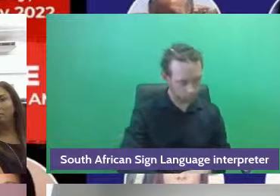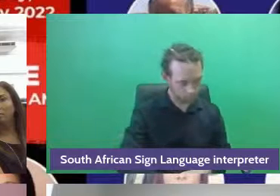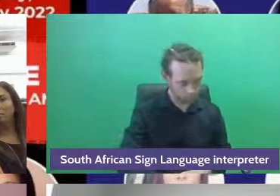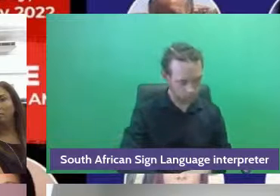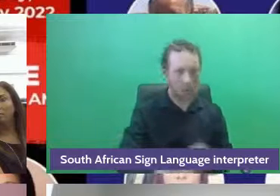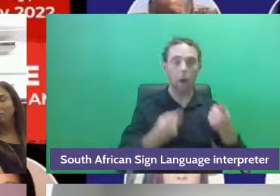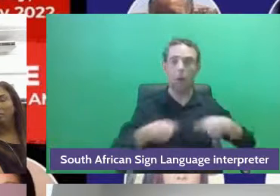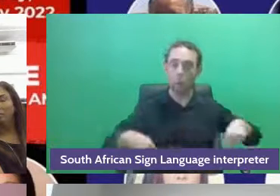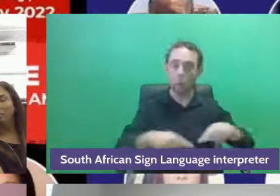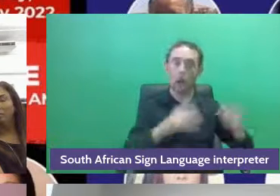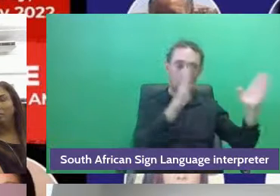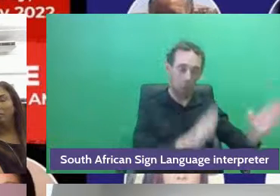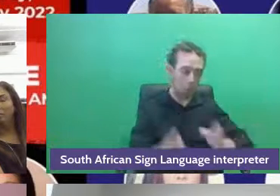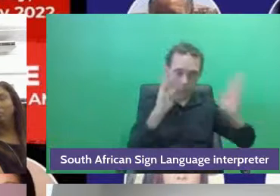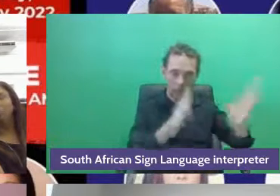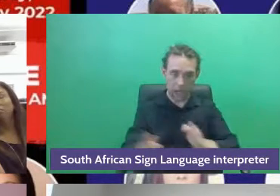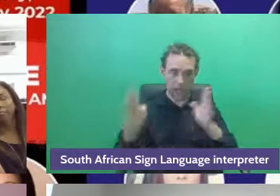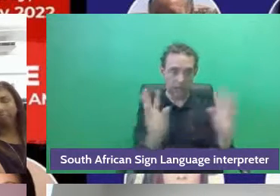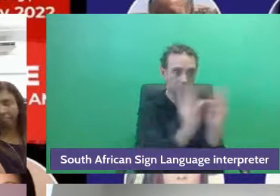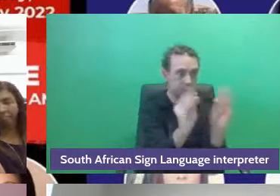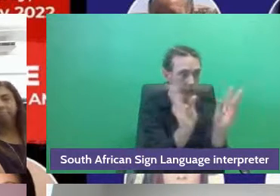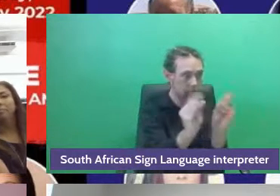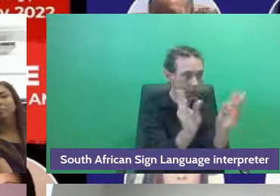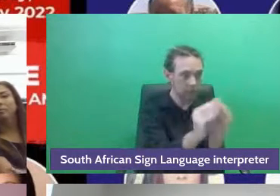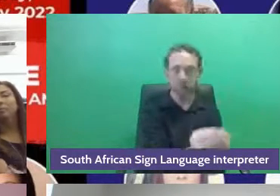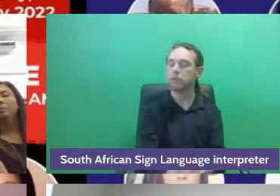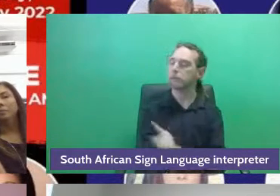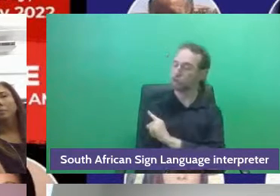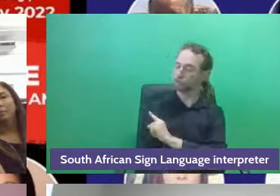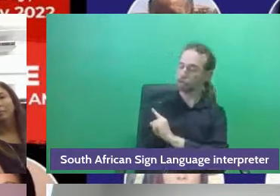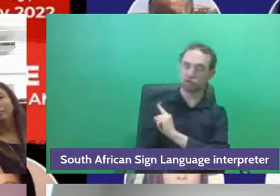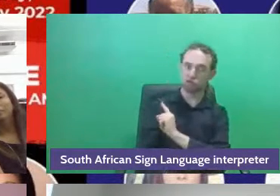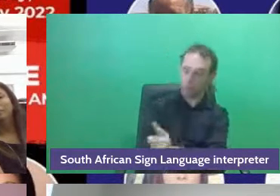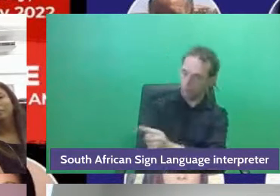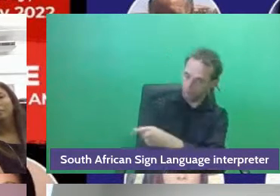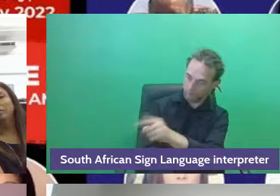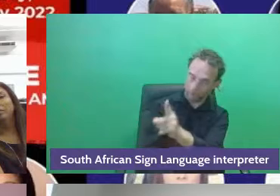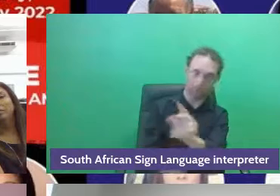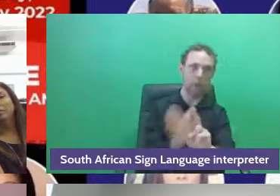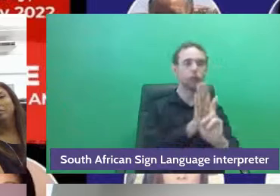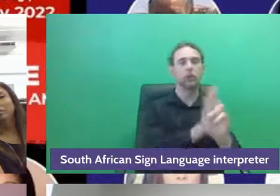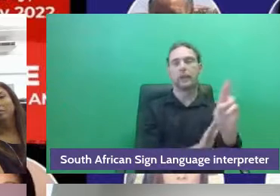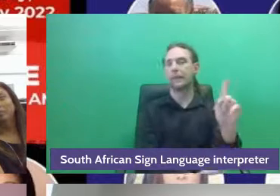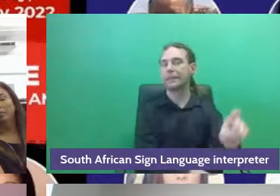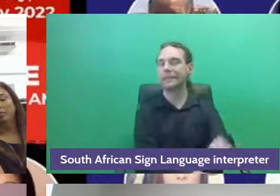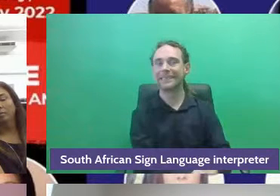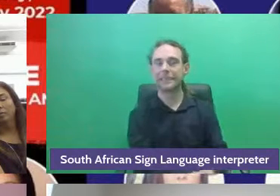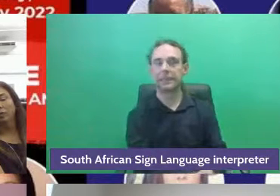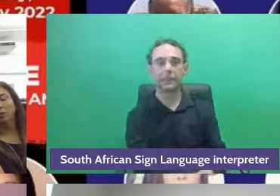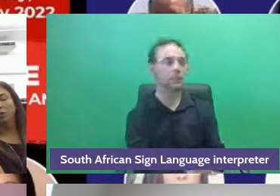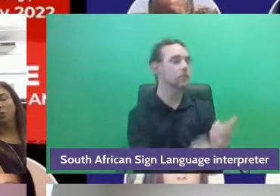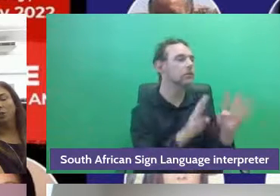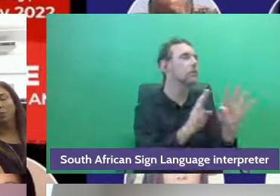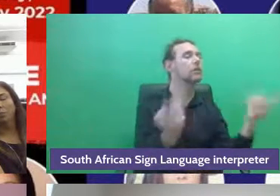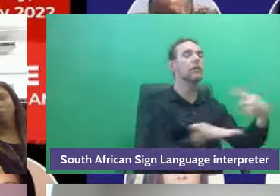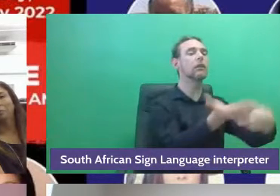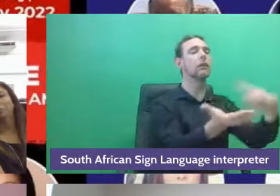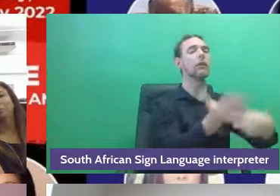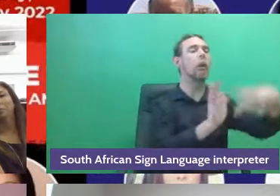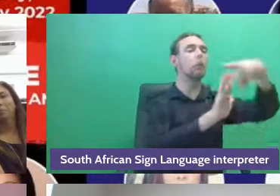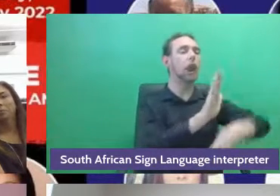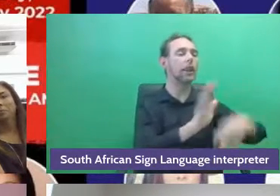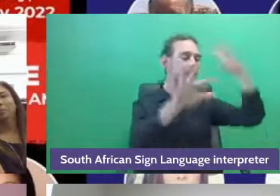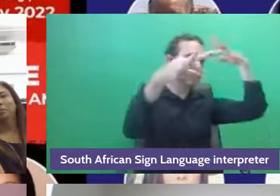is a representation of each, and not only having persons with disabilities in the different conversations to tick